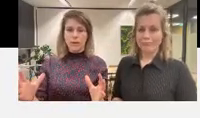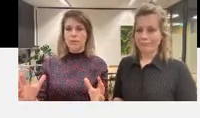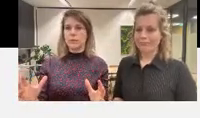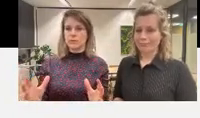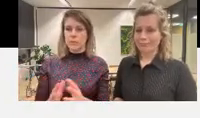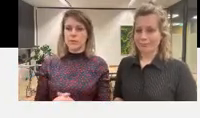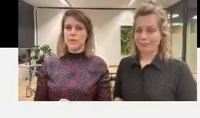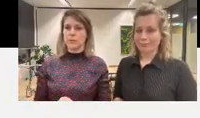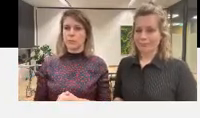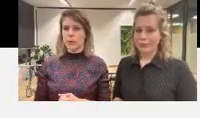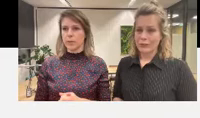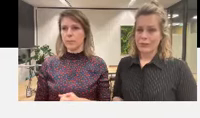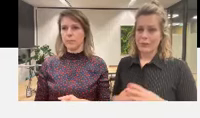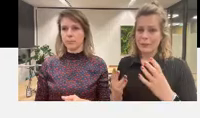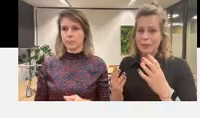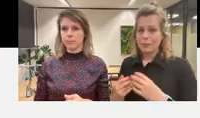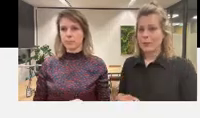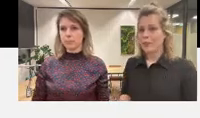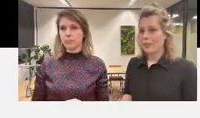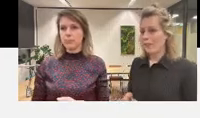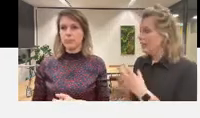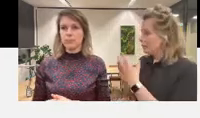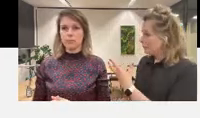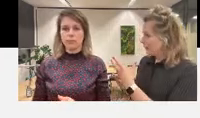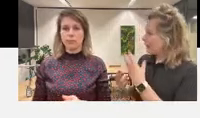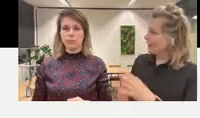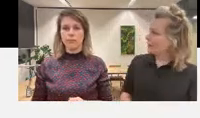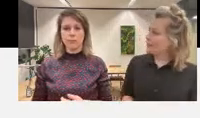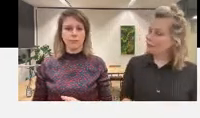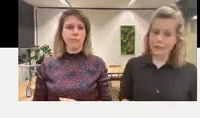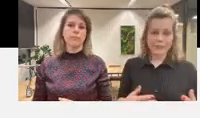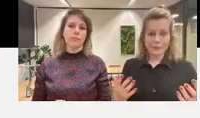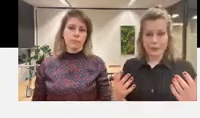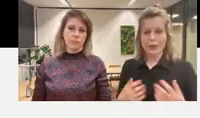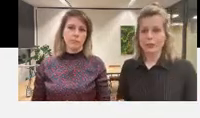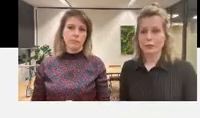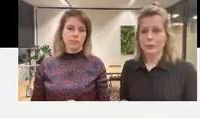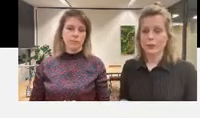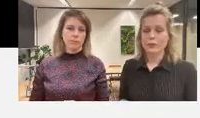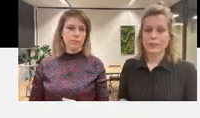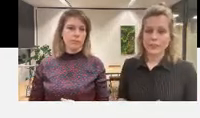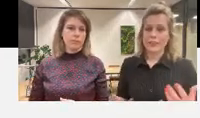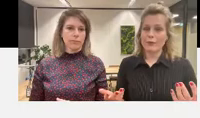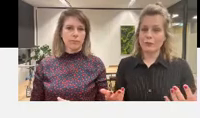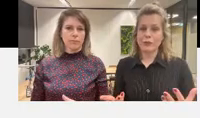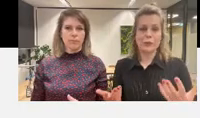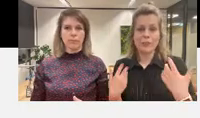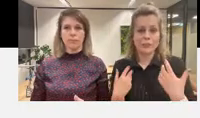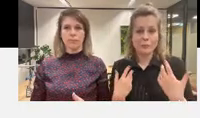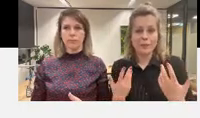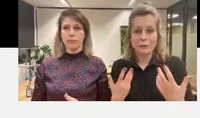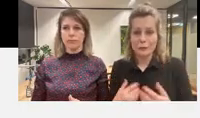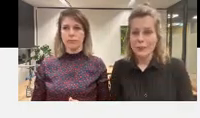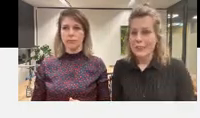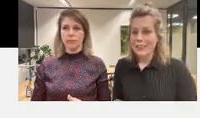whole trauma treatment program. So maybe in the morning, Petra is offering the prolonged exposure. In the afternoon,